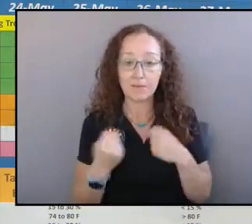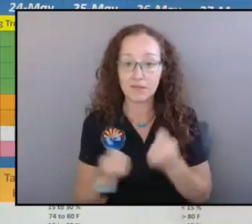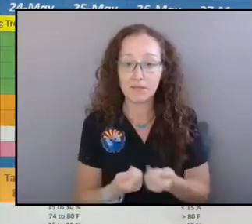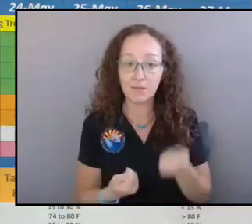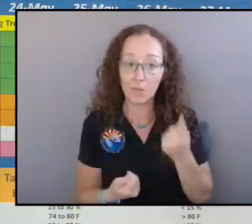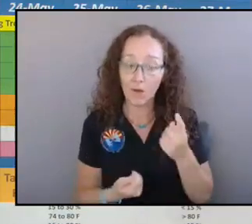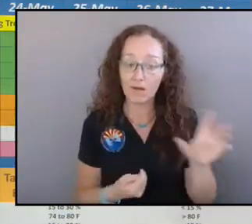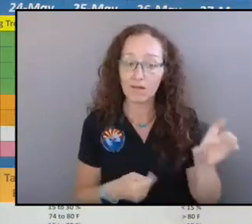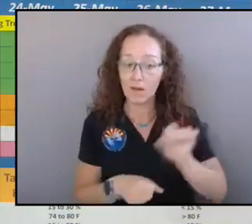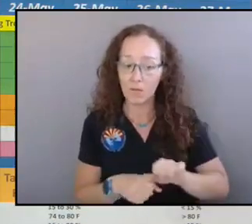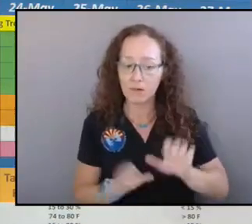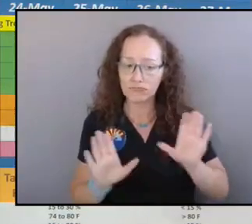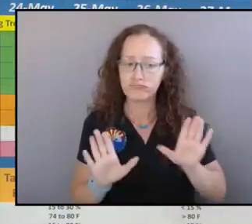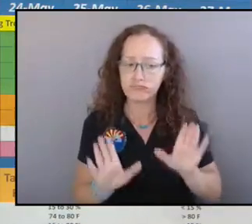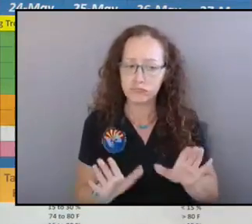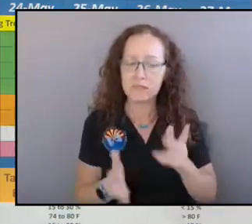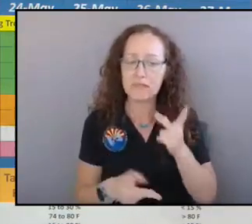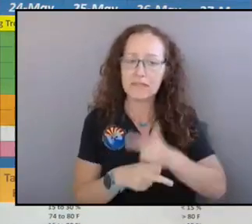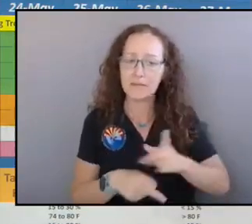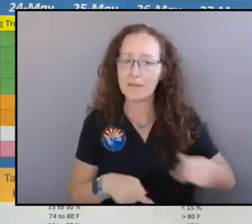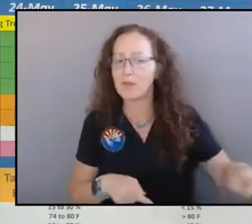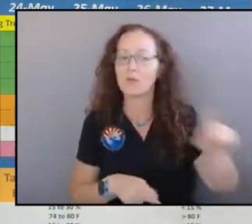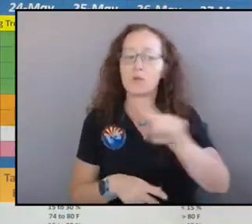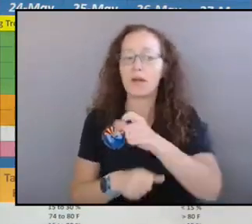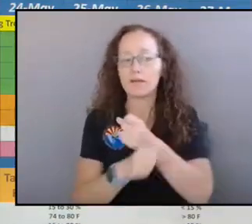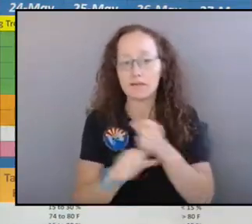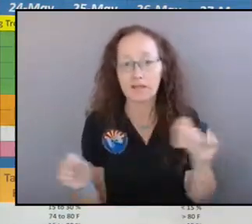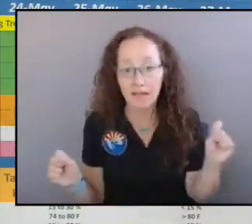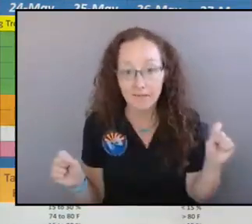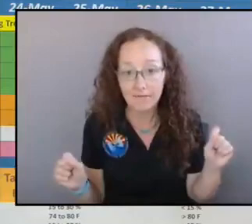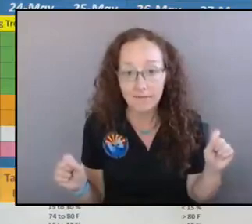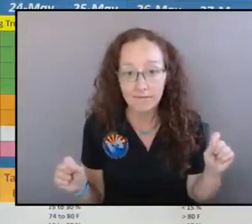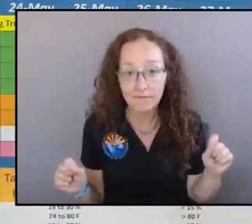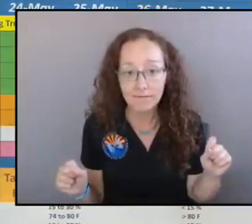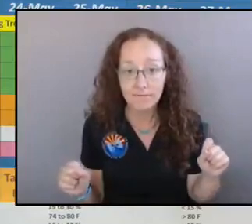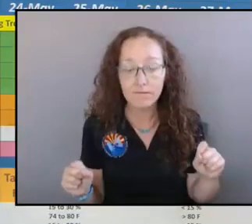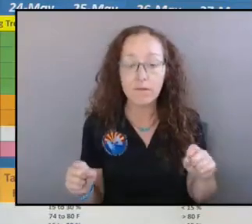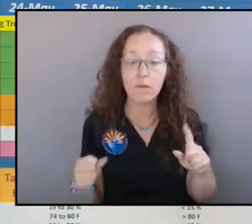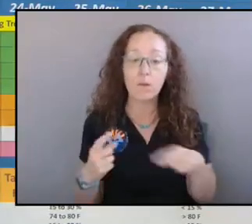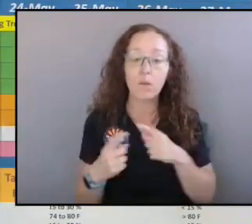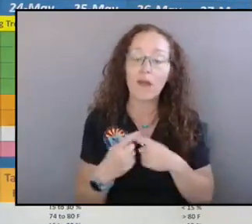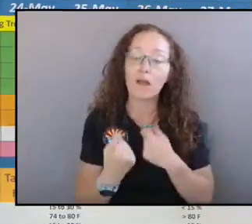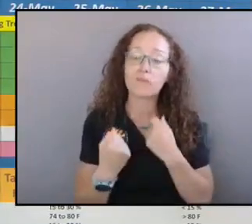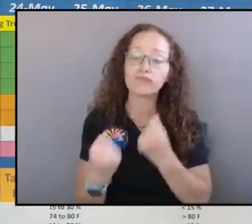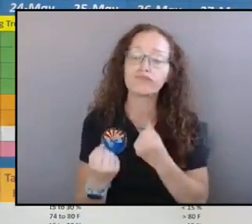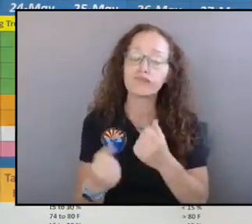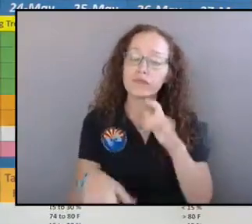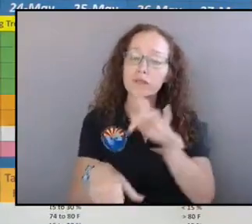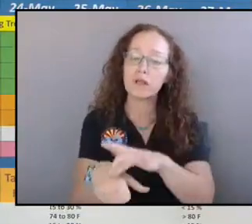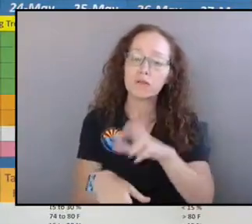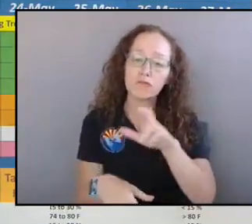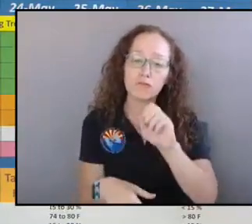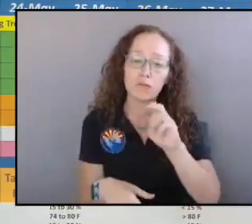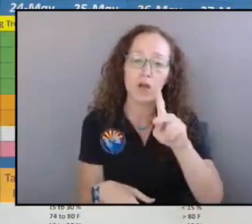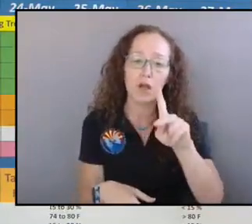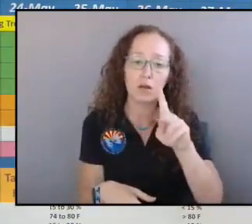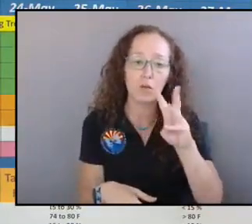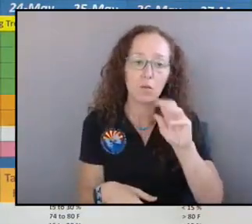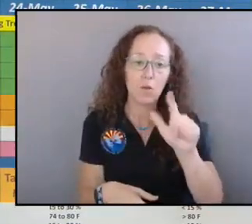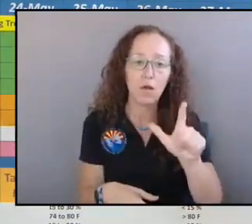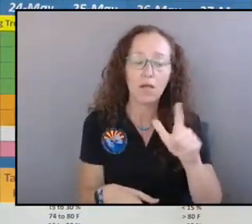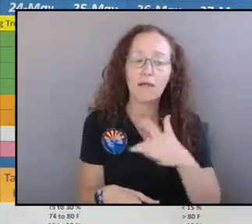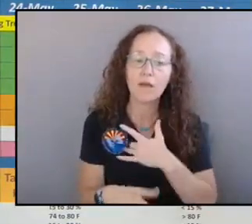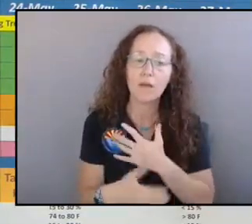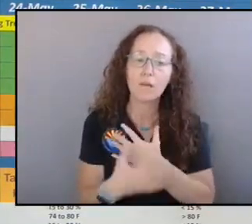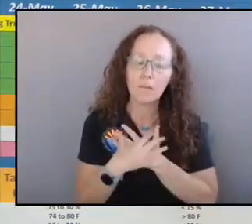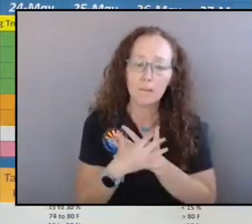you safe. And as I was at Rockwall, it was reassuring to see in the distance